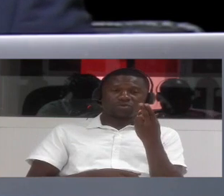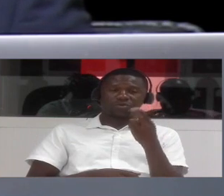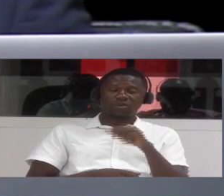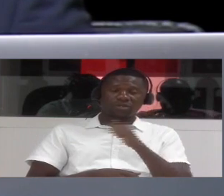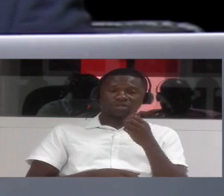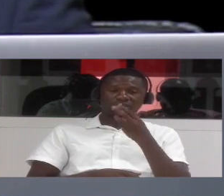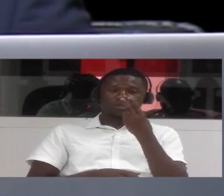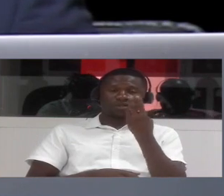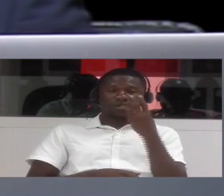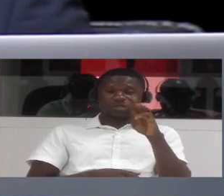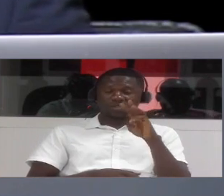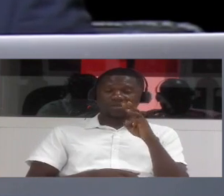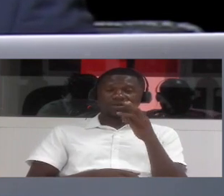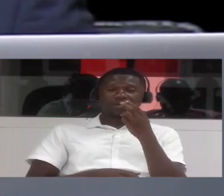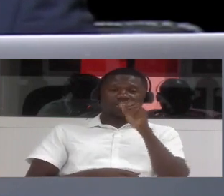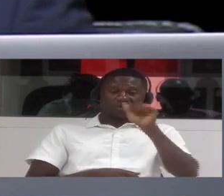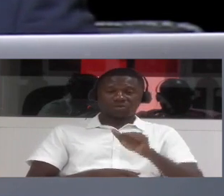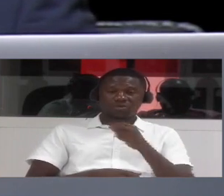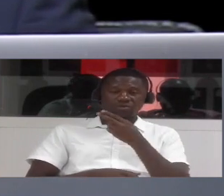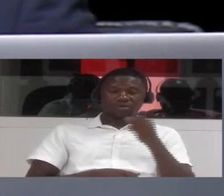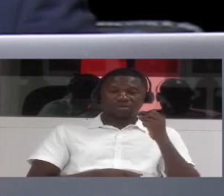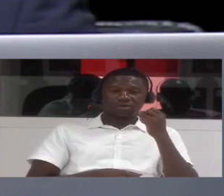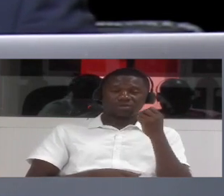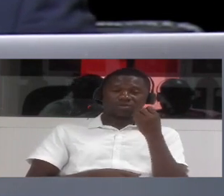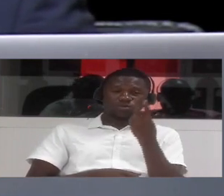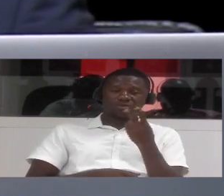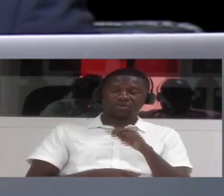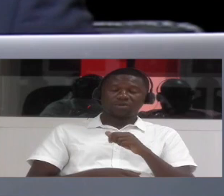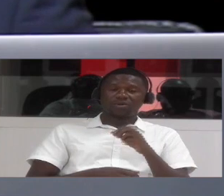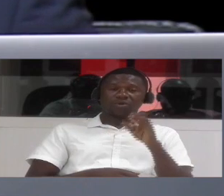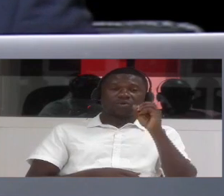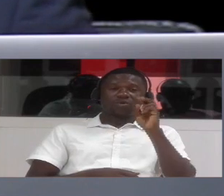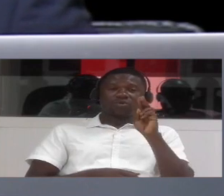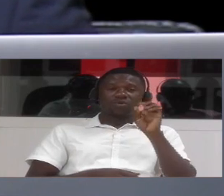2nd and 3rd August 2002, Usman Dabo, and again Alhaji Yoro Jallo,